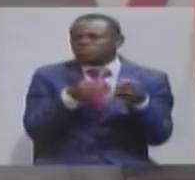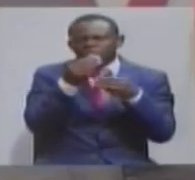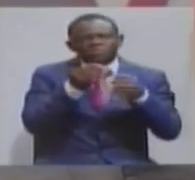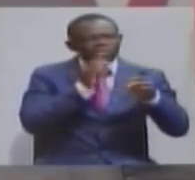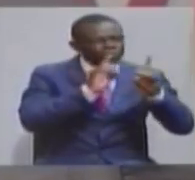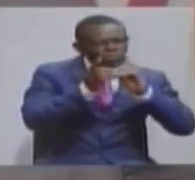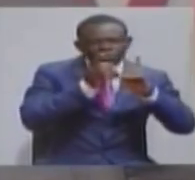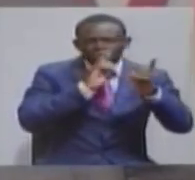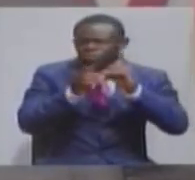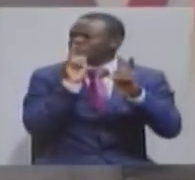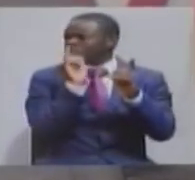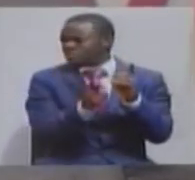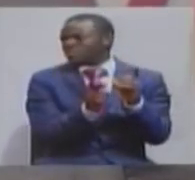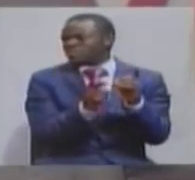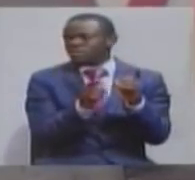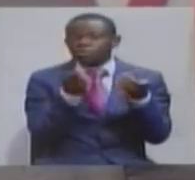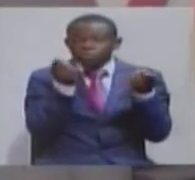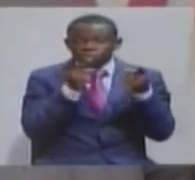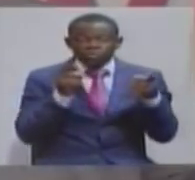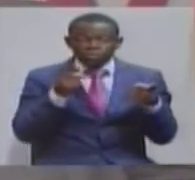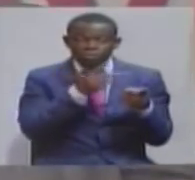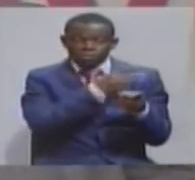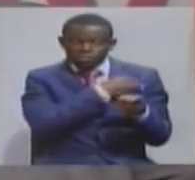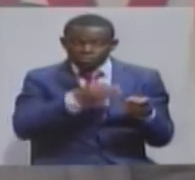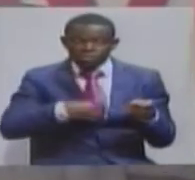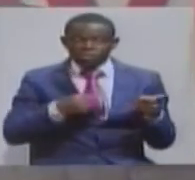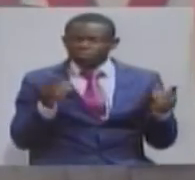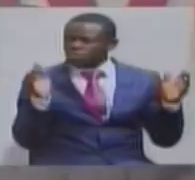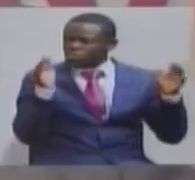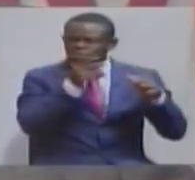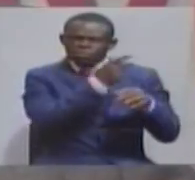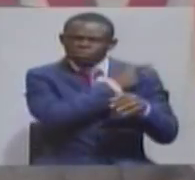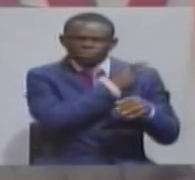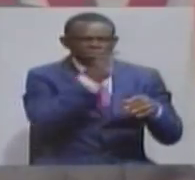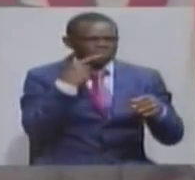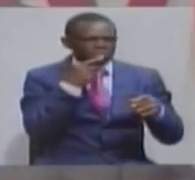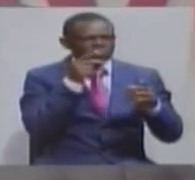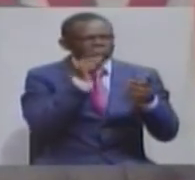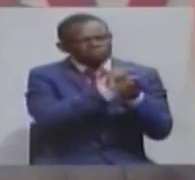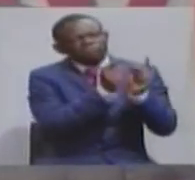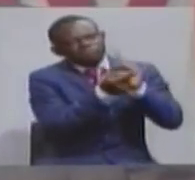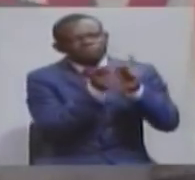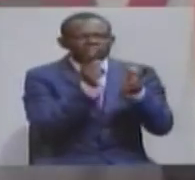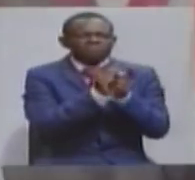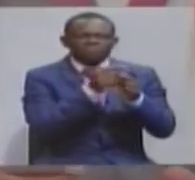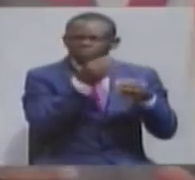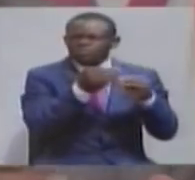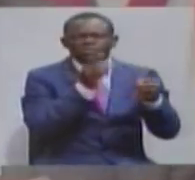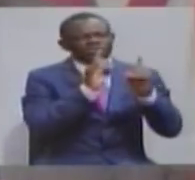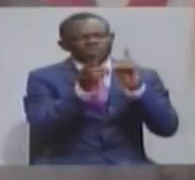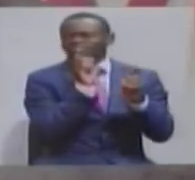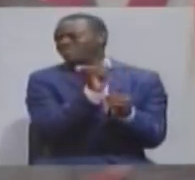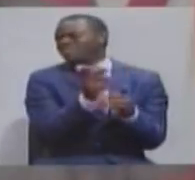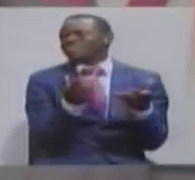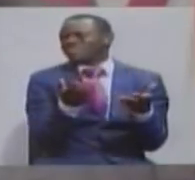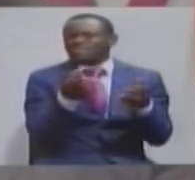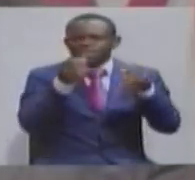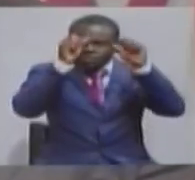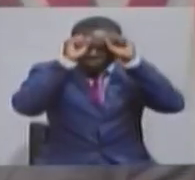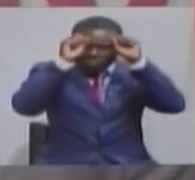General will sit and dialogue on the Constitution. Presidents will dialogue on the Constitution. And you're saying, no, we must have dialogue.